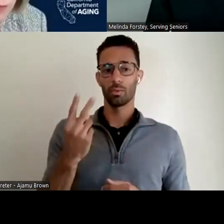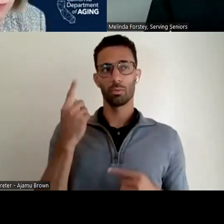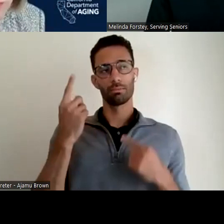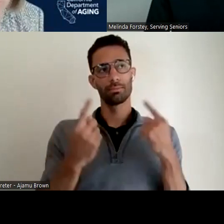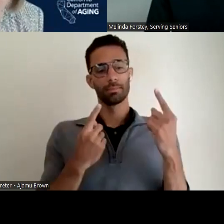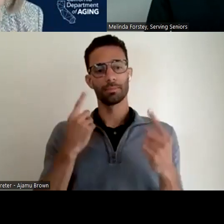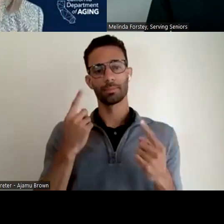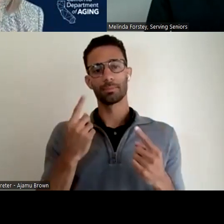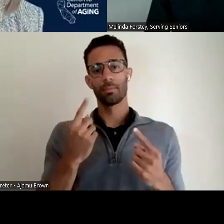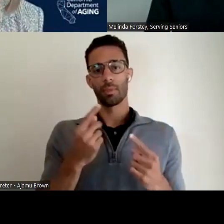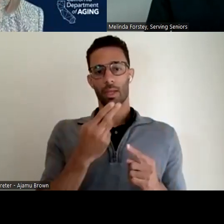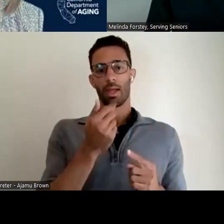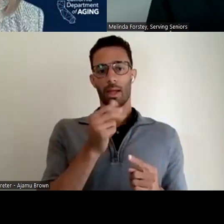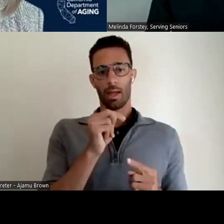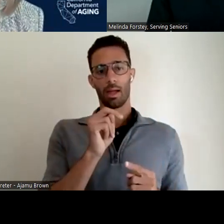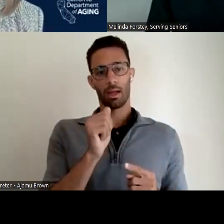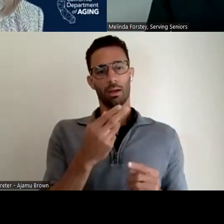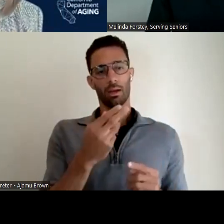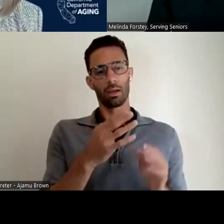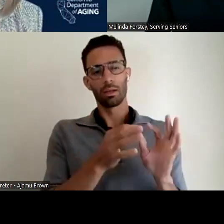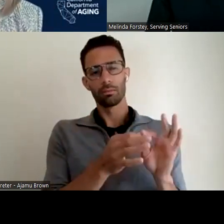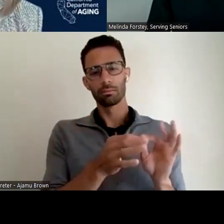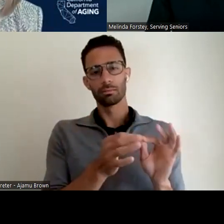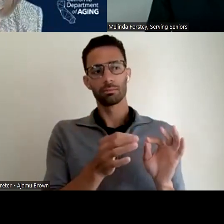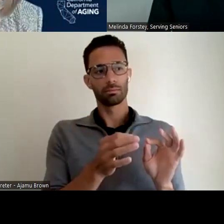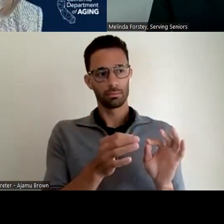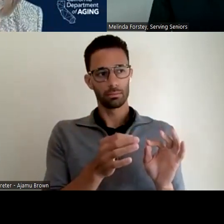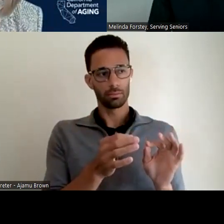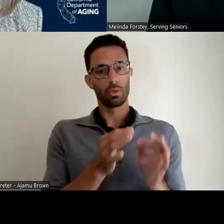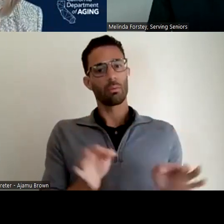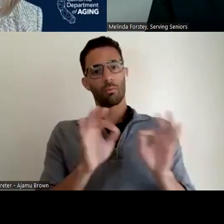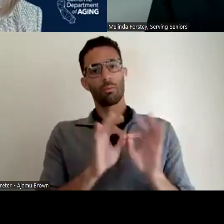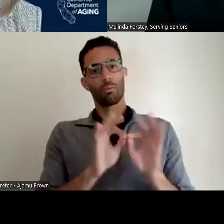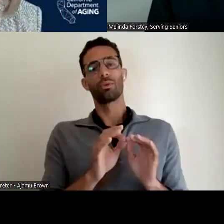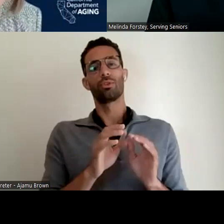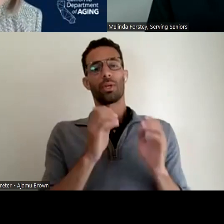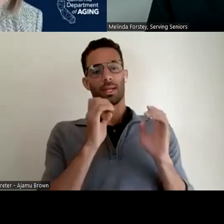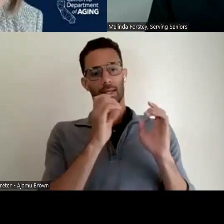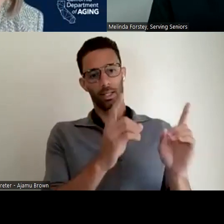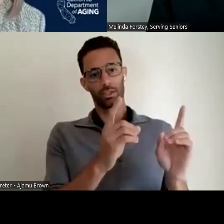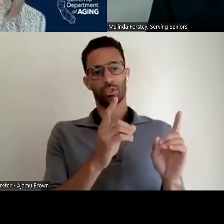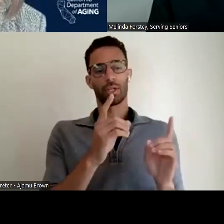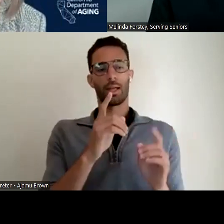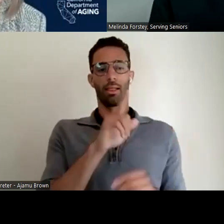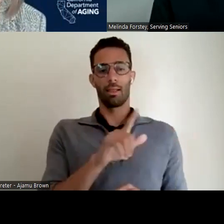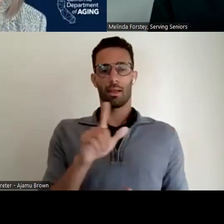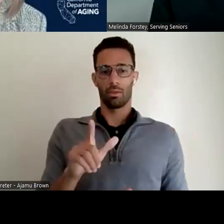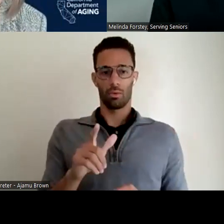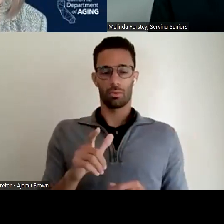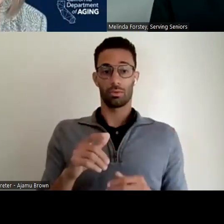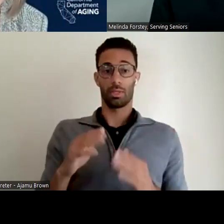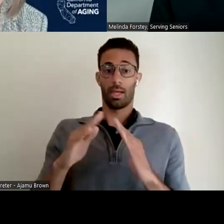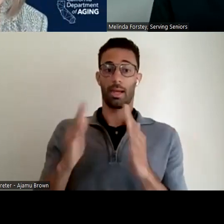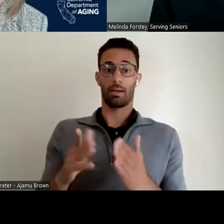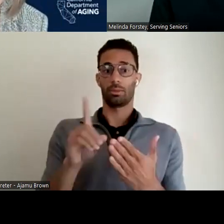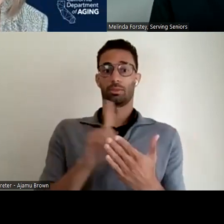to before the importance of educating landlords about source of income discrimination, and that is such an important